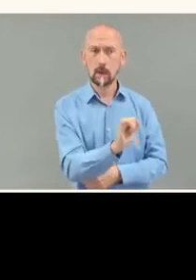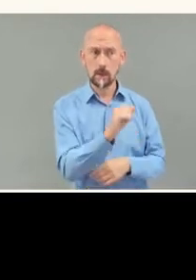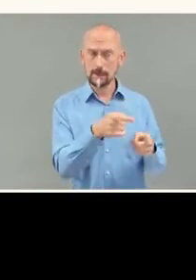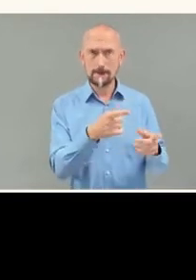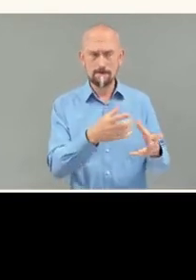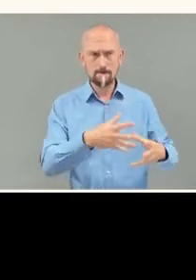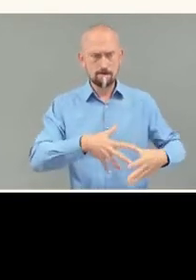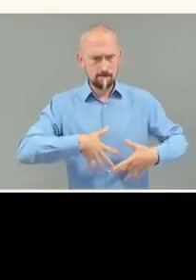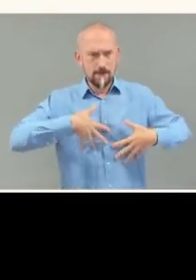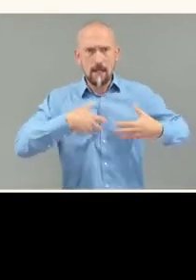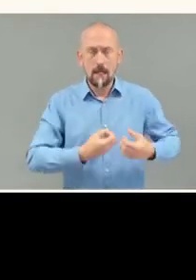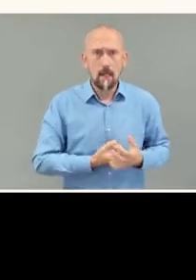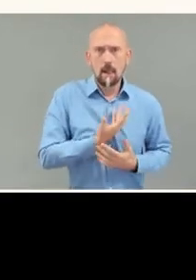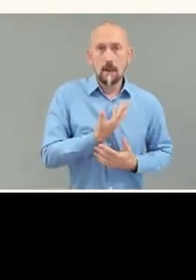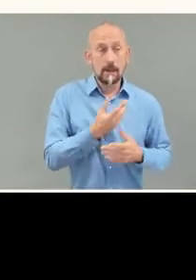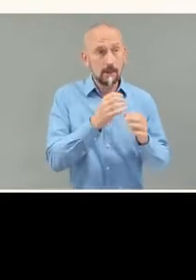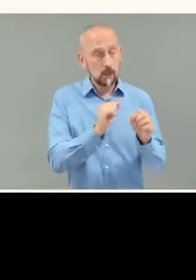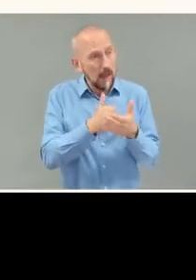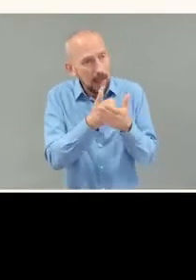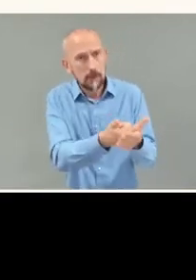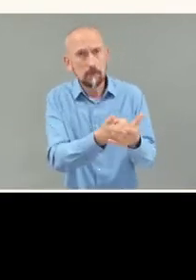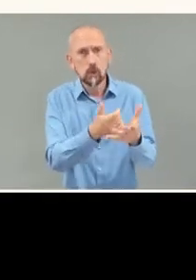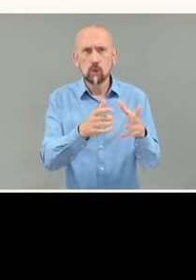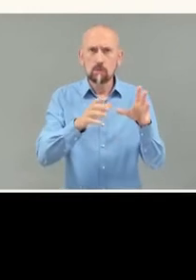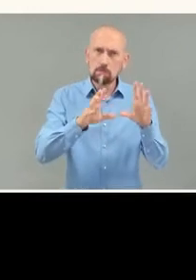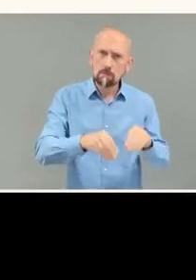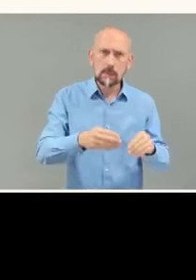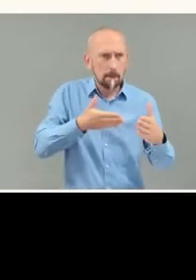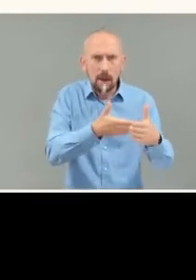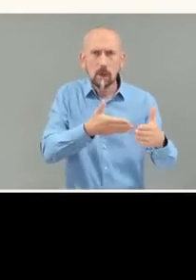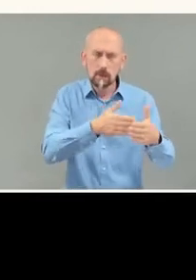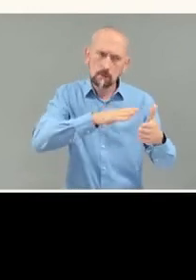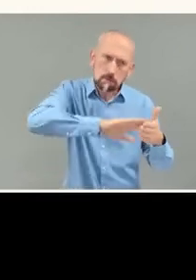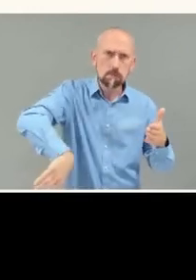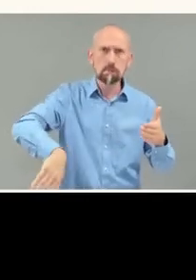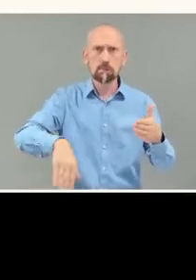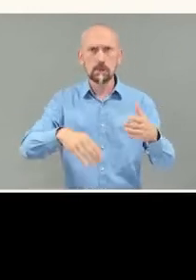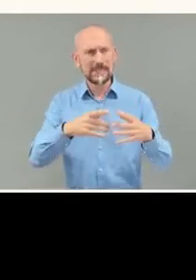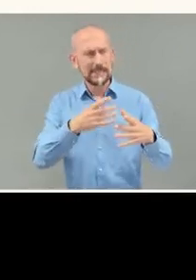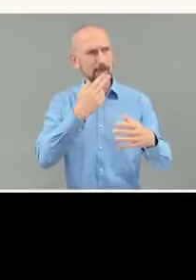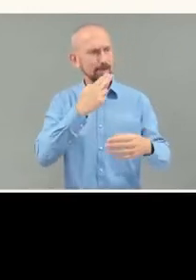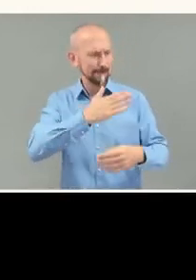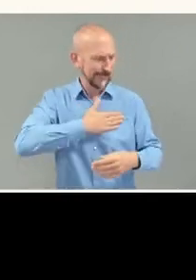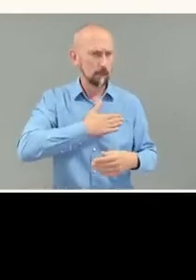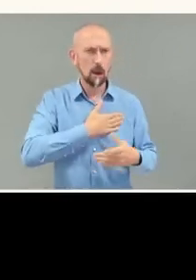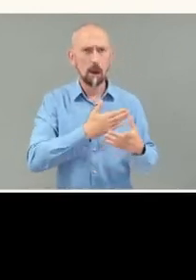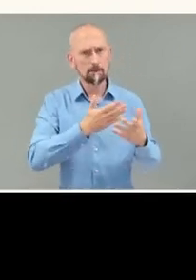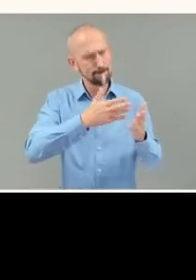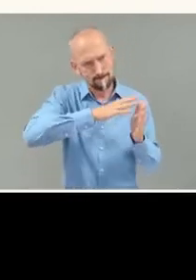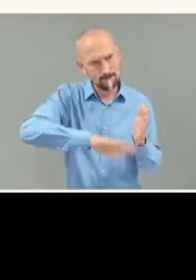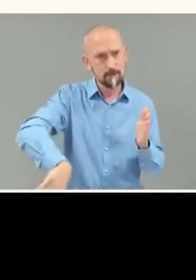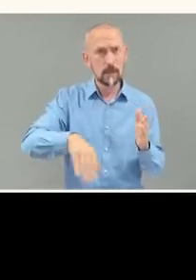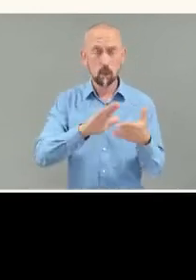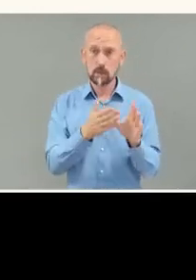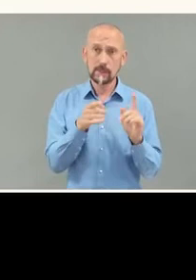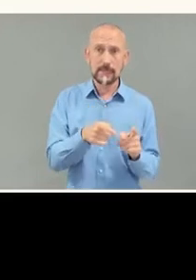they may face in everyday life. It is the human part of interaction that makes the final difference. Personally, I